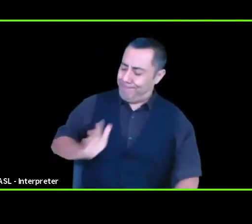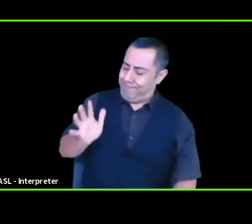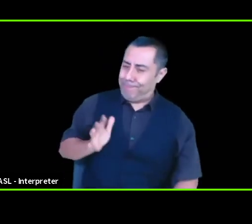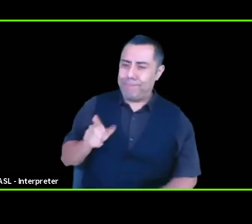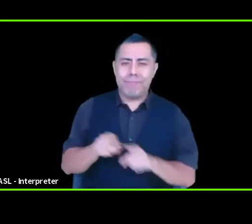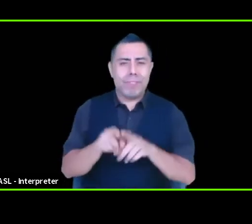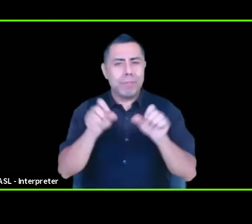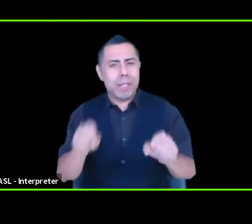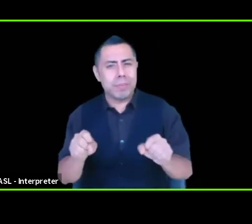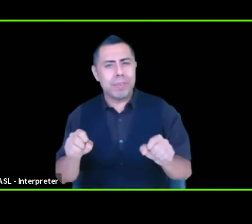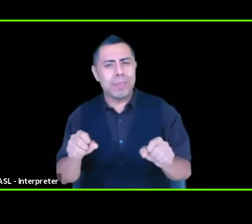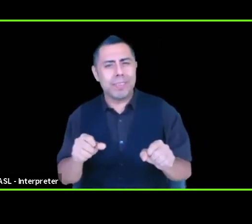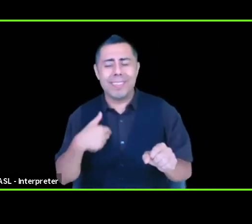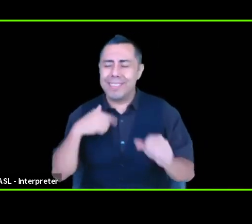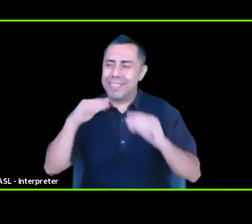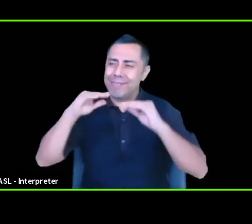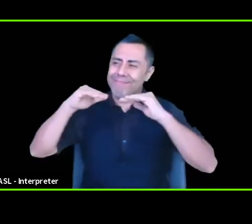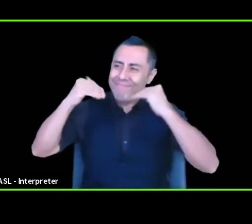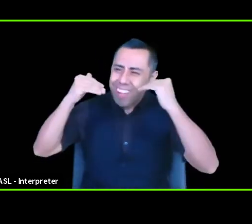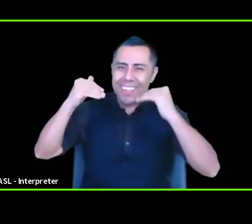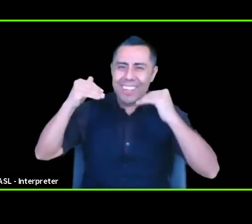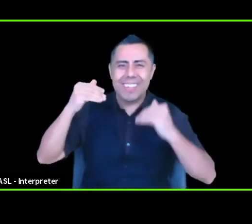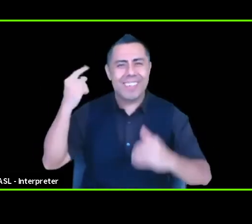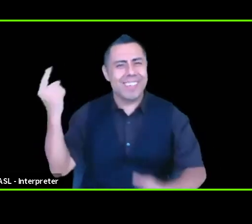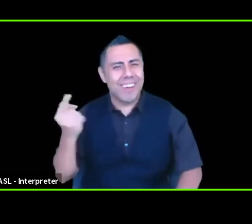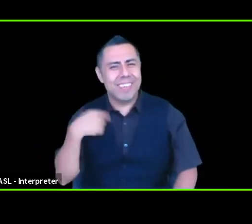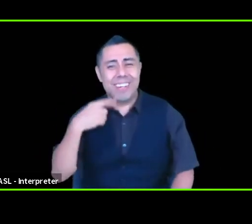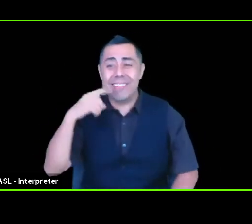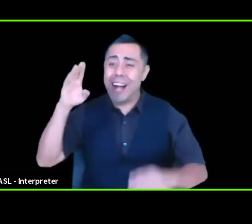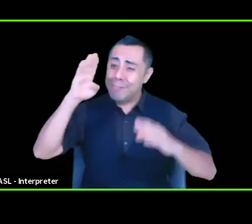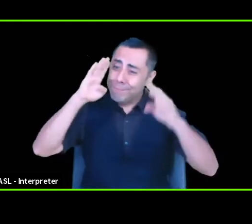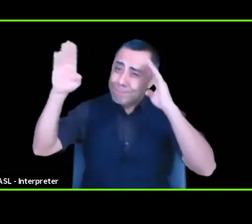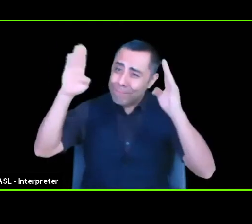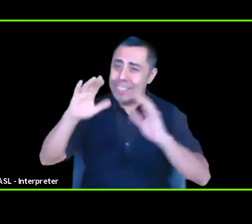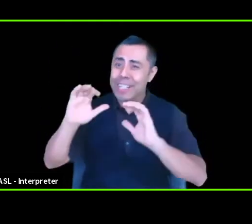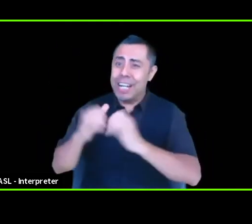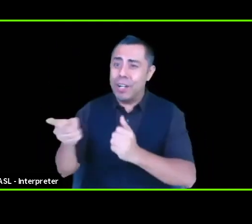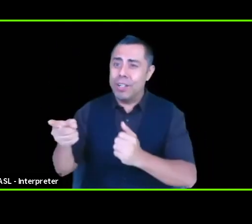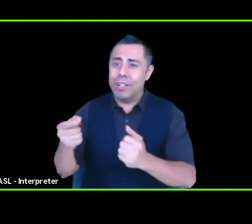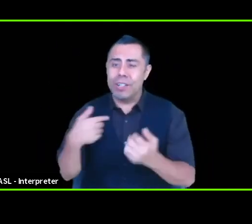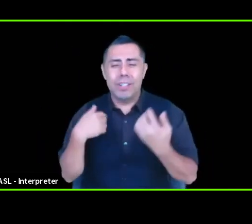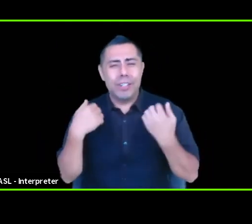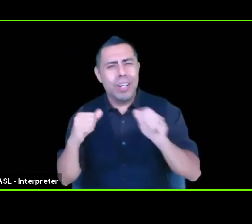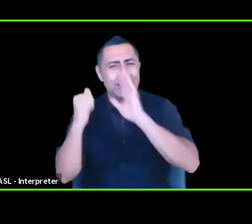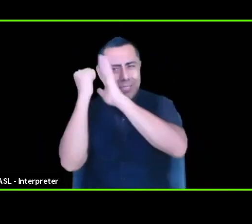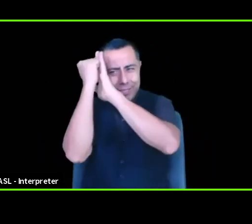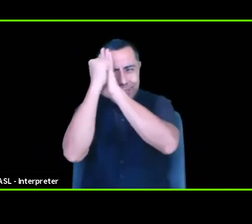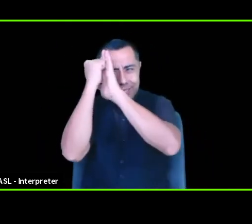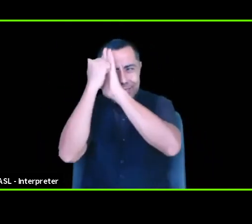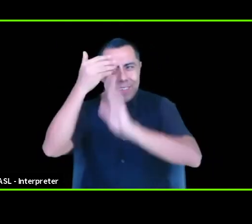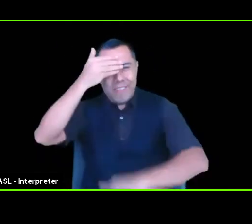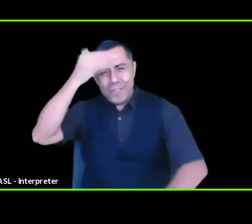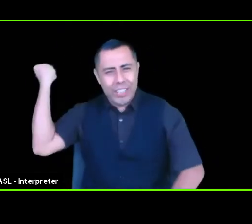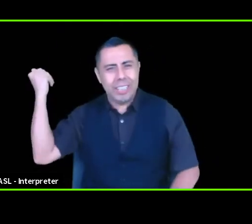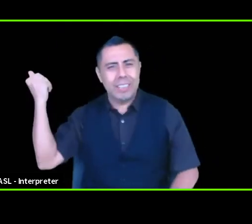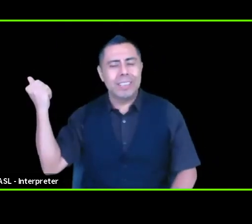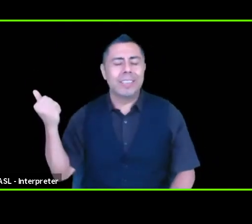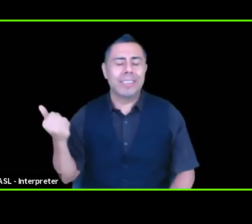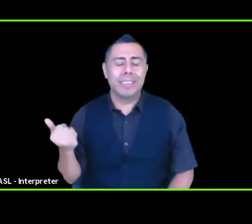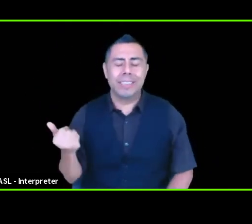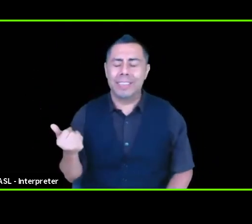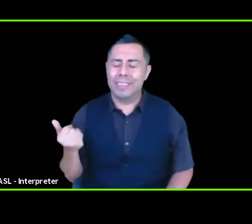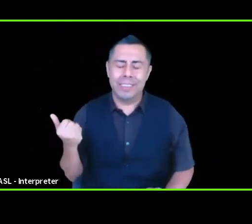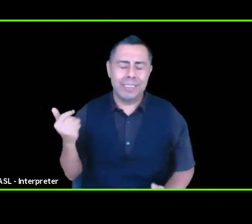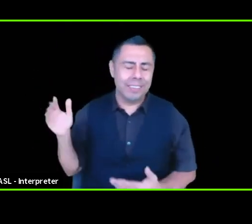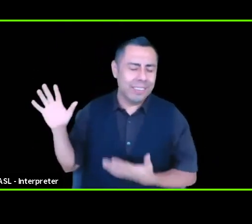how are you? You know, and try and forget that, put it behind me. But like I said,